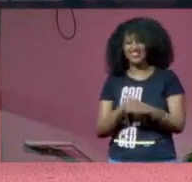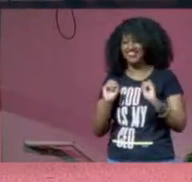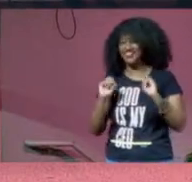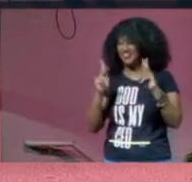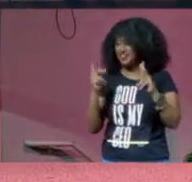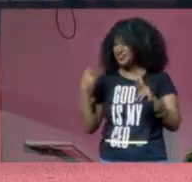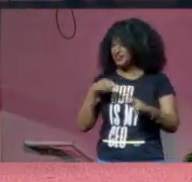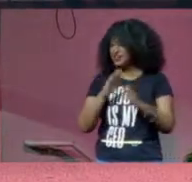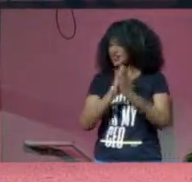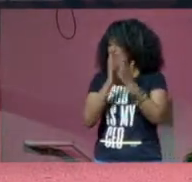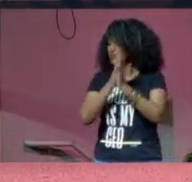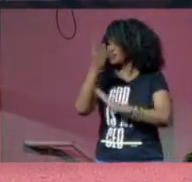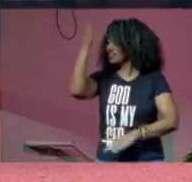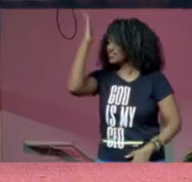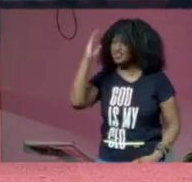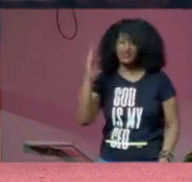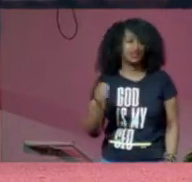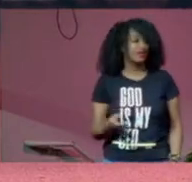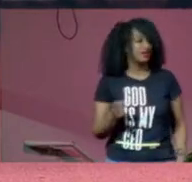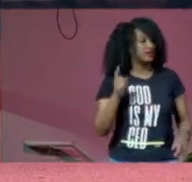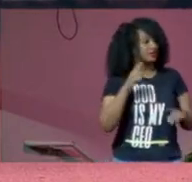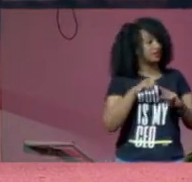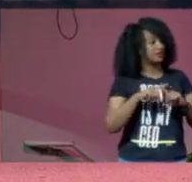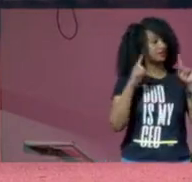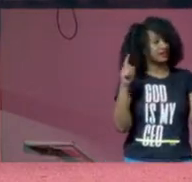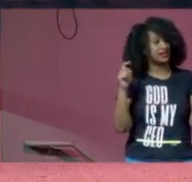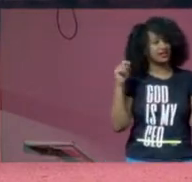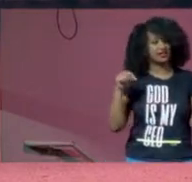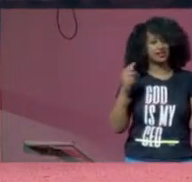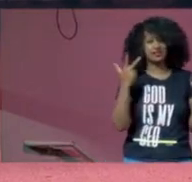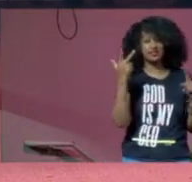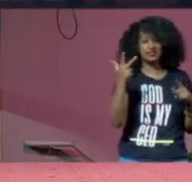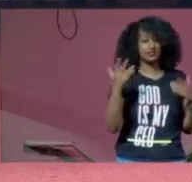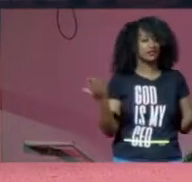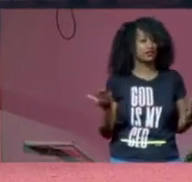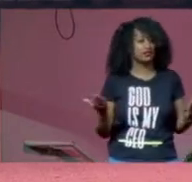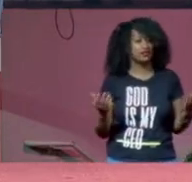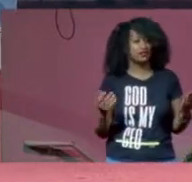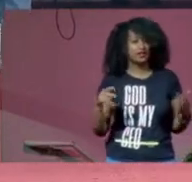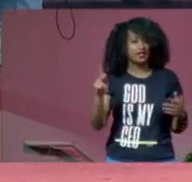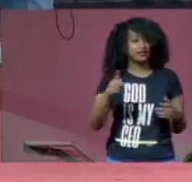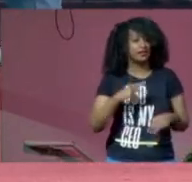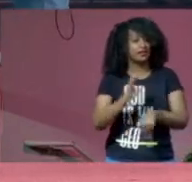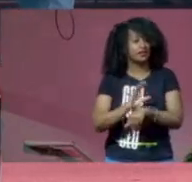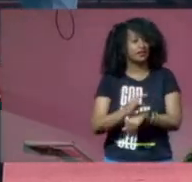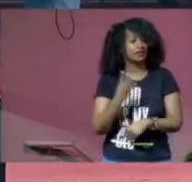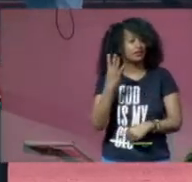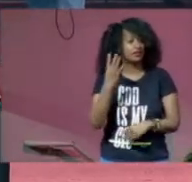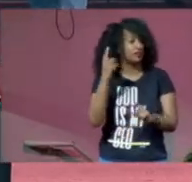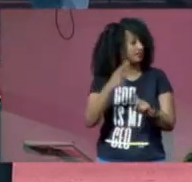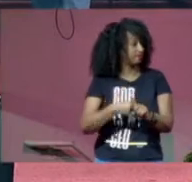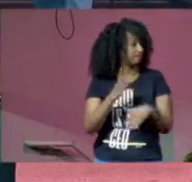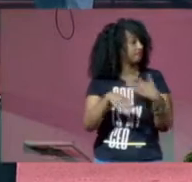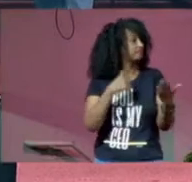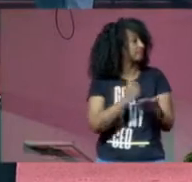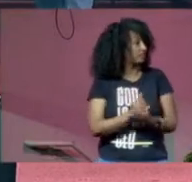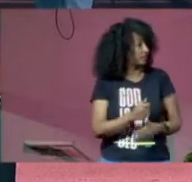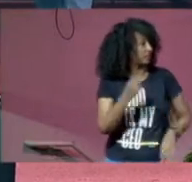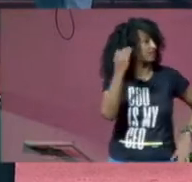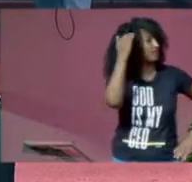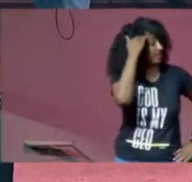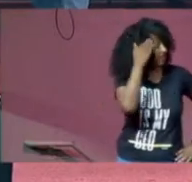We give God thanks and praise. But I want to acknowledge these three who are here. We've only been back 4 months. Amen. Is that, do y'all realize